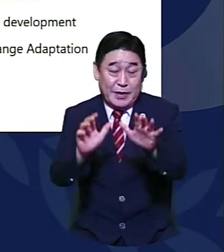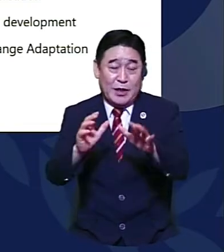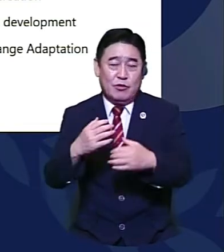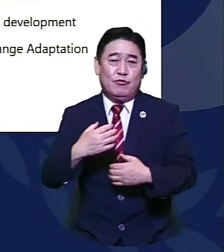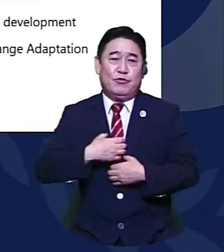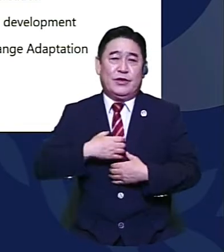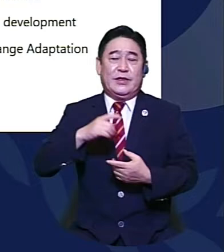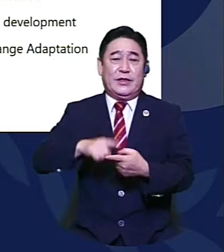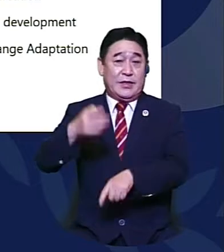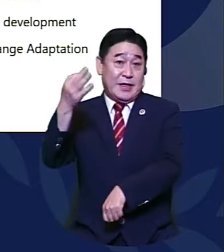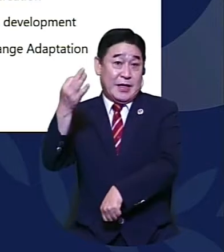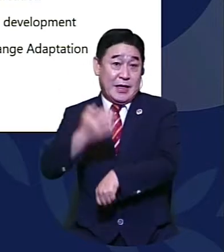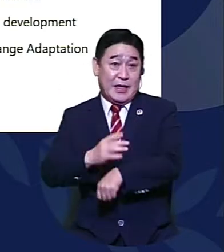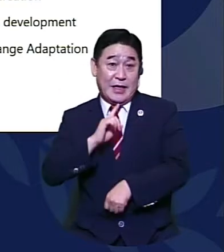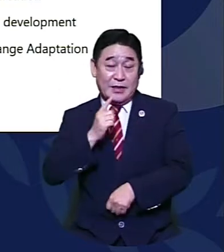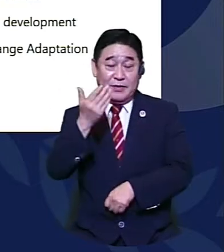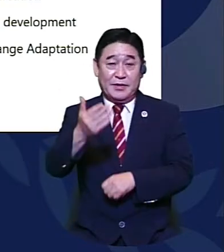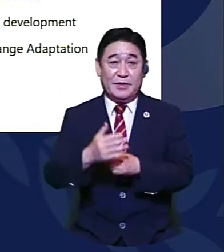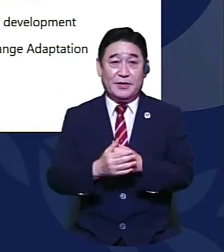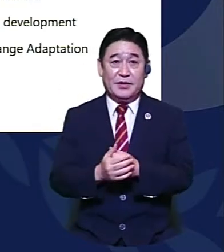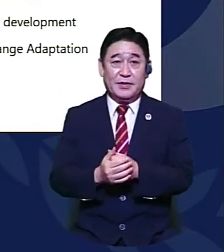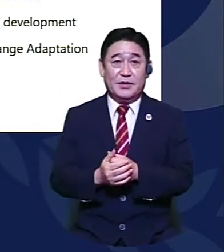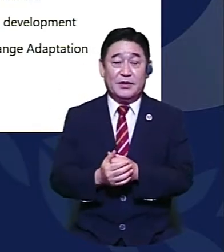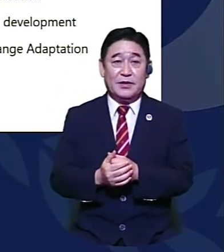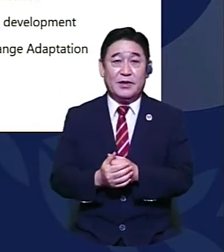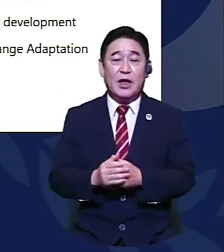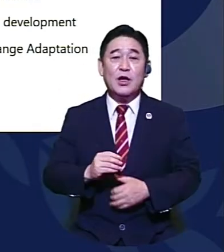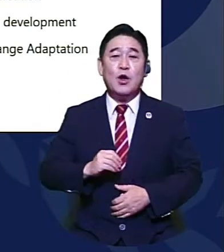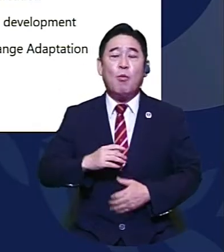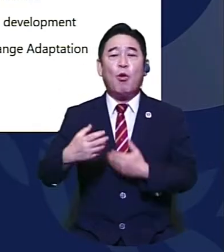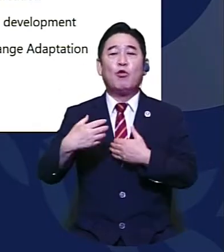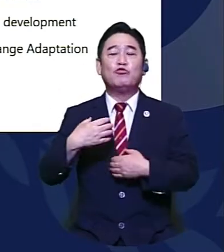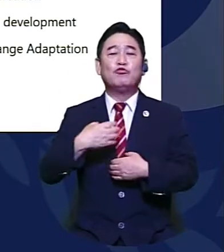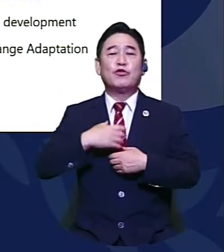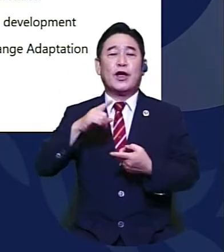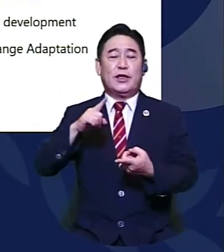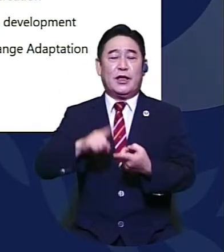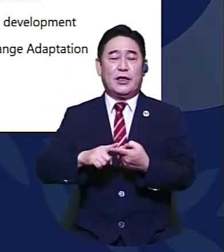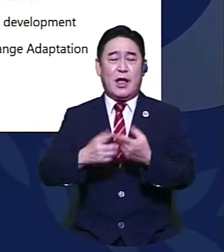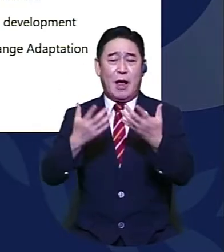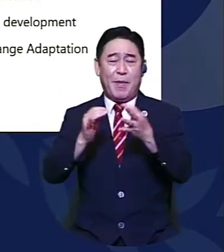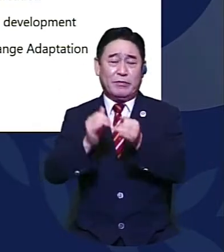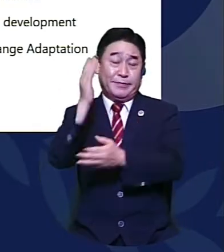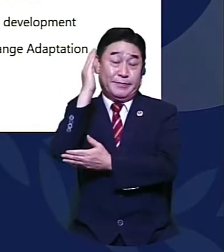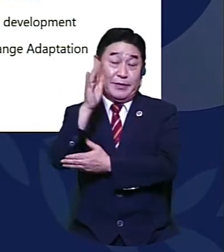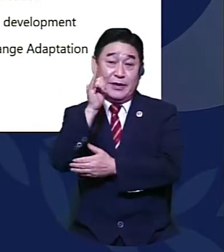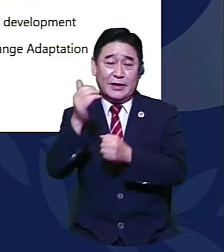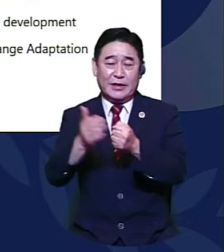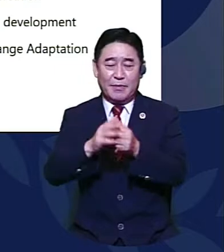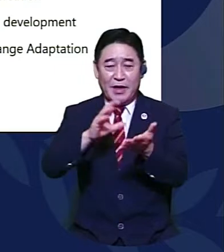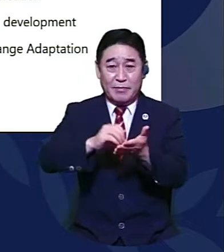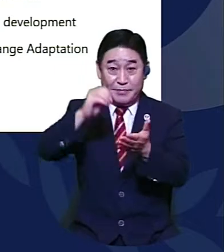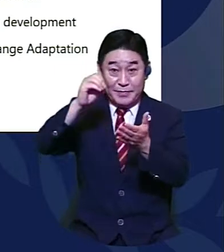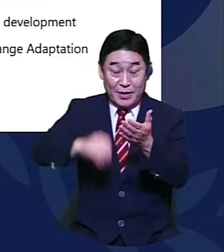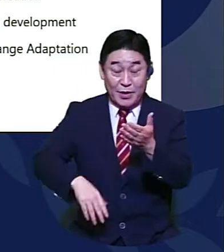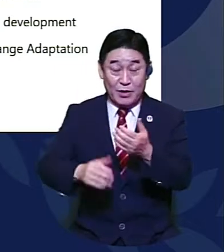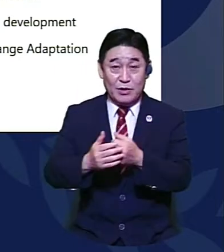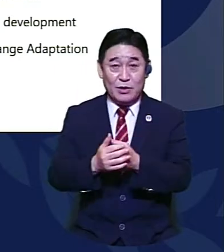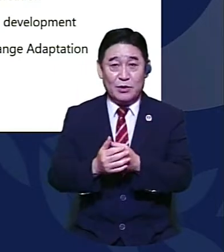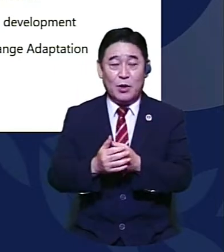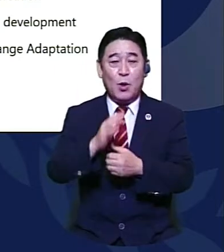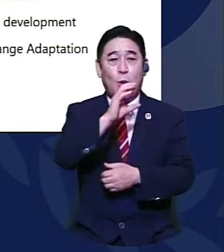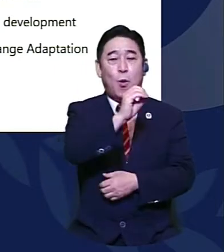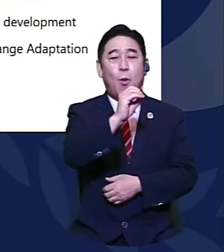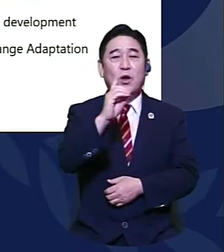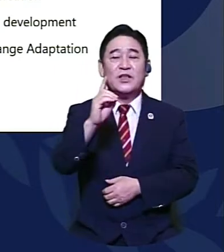health side, so I will not. And then I will talk a bit about greening ODA and its importance in